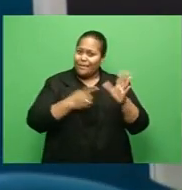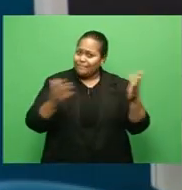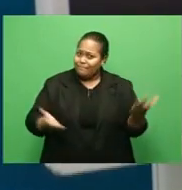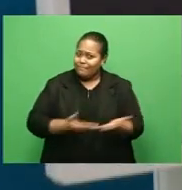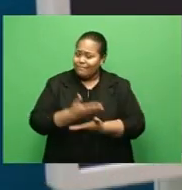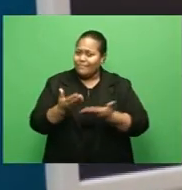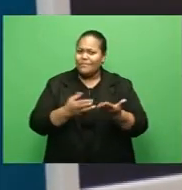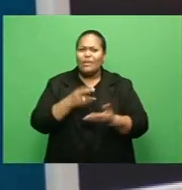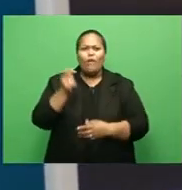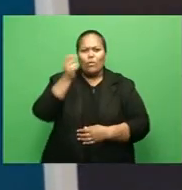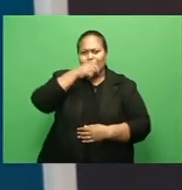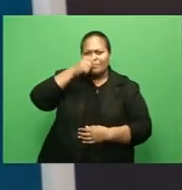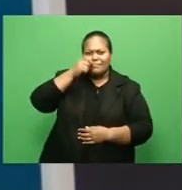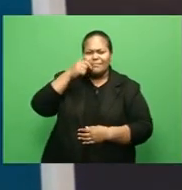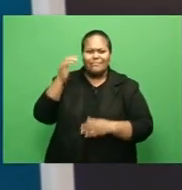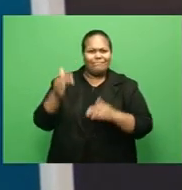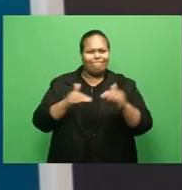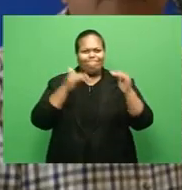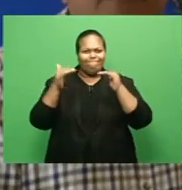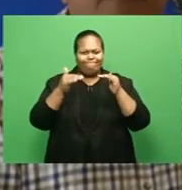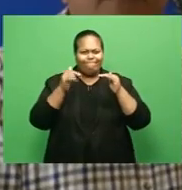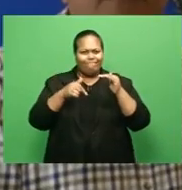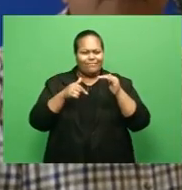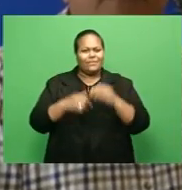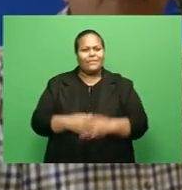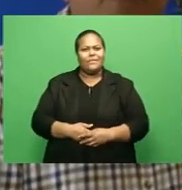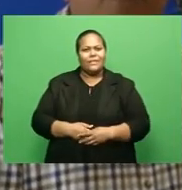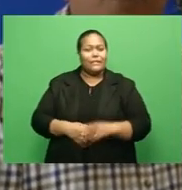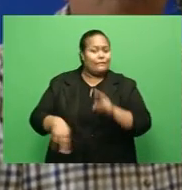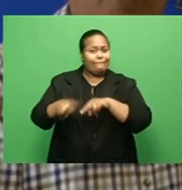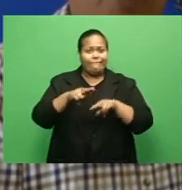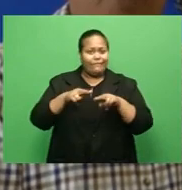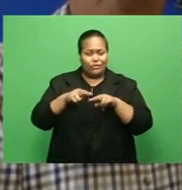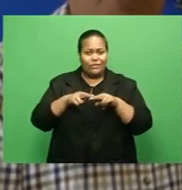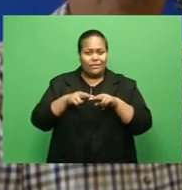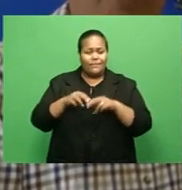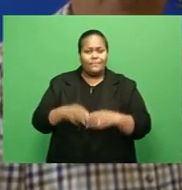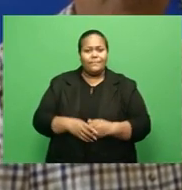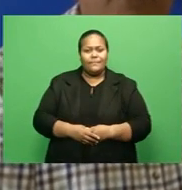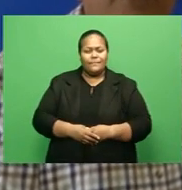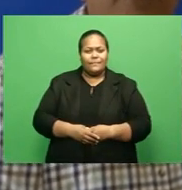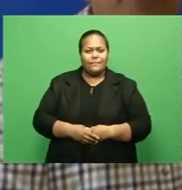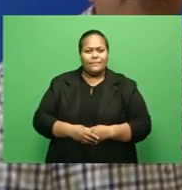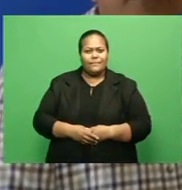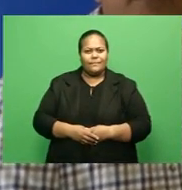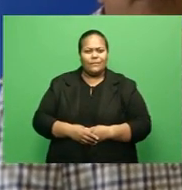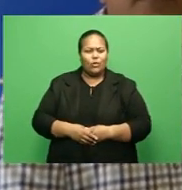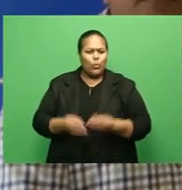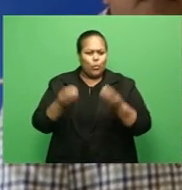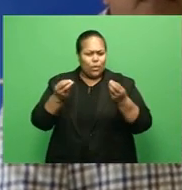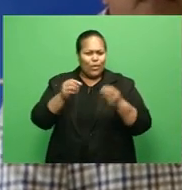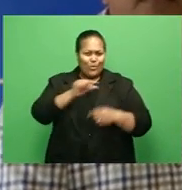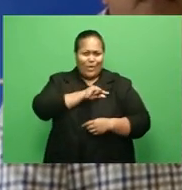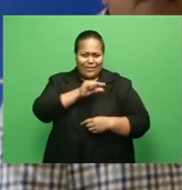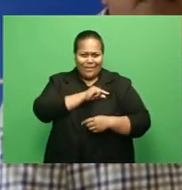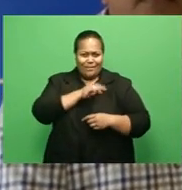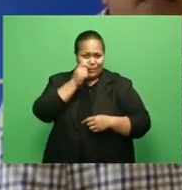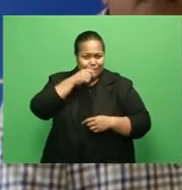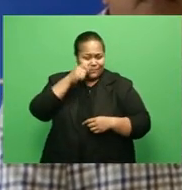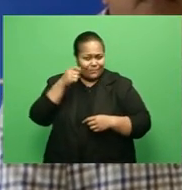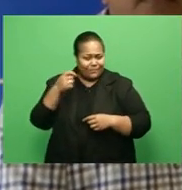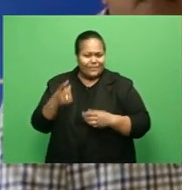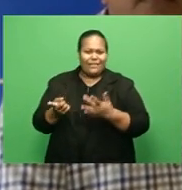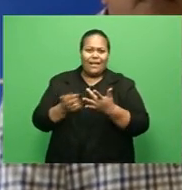the toothpaste standards done in a few years back in Fiji. In addition to that, I think just